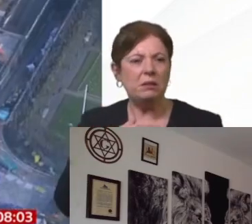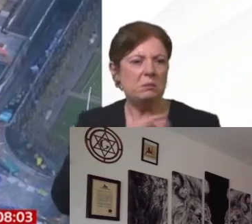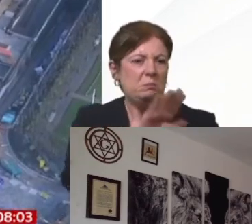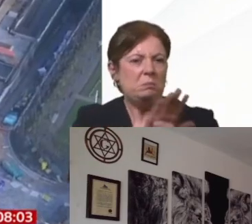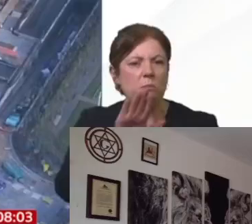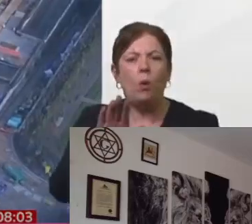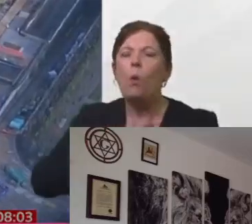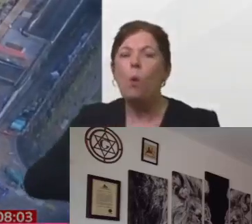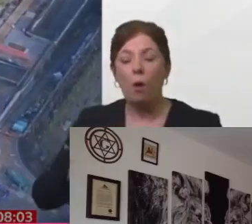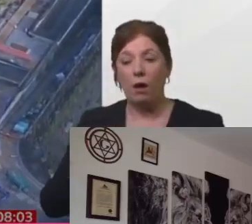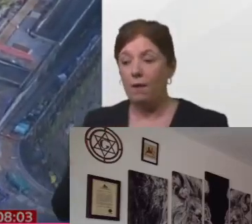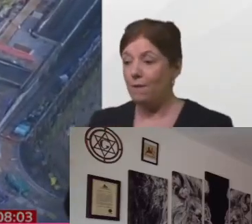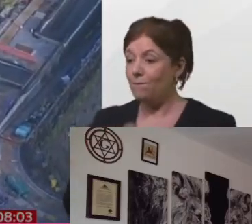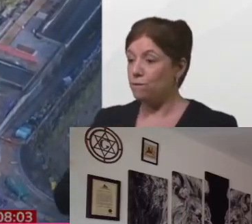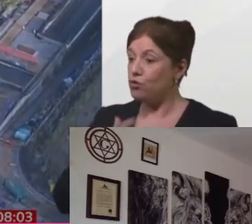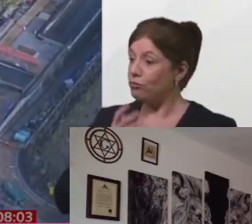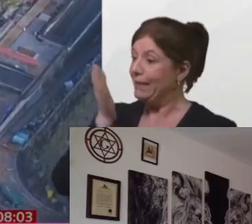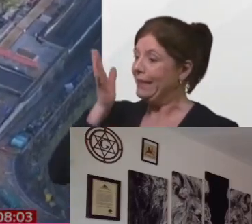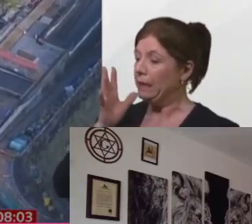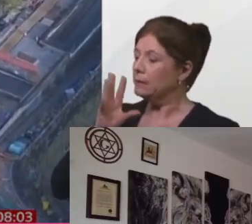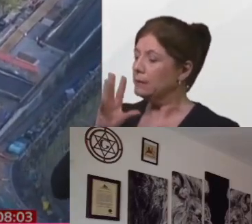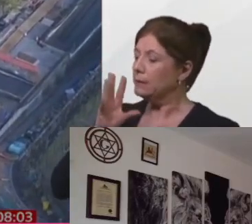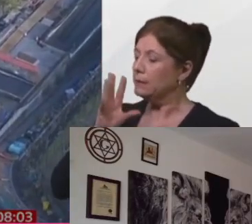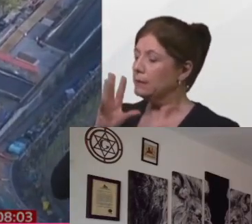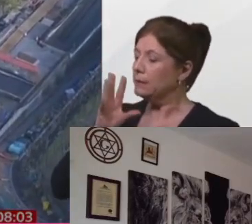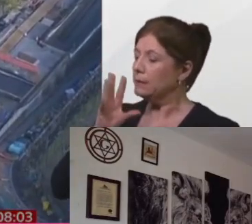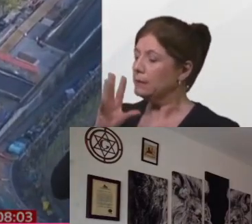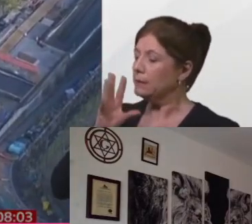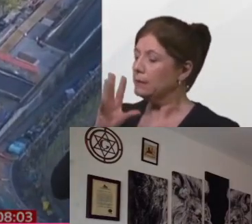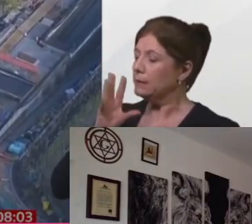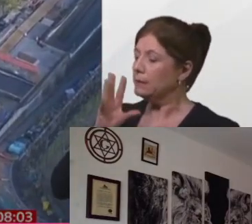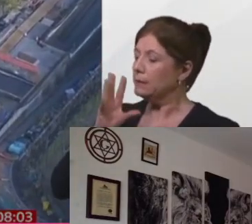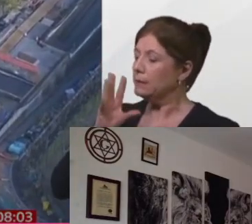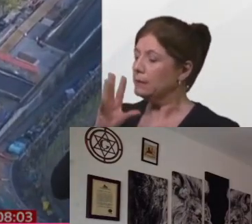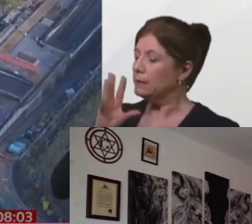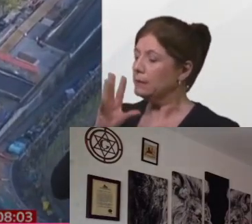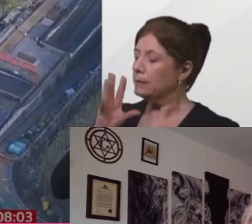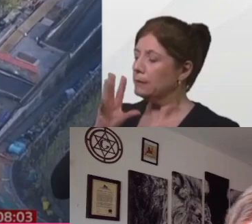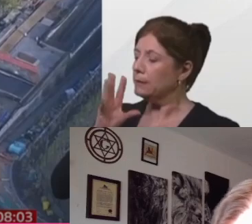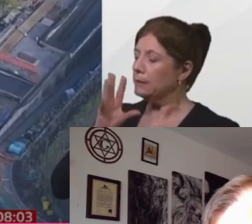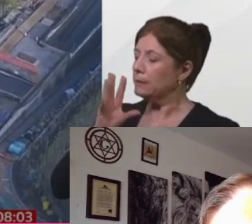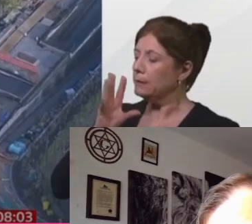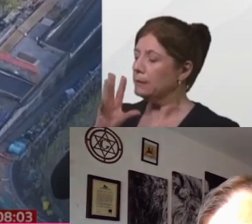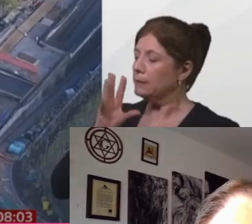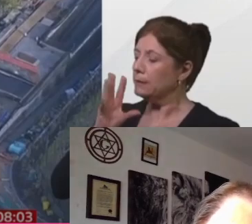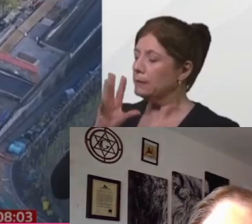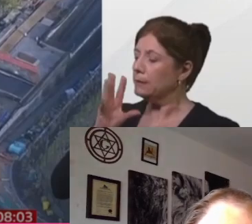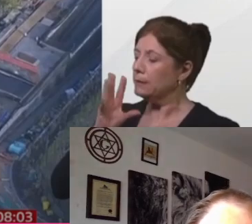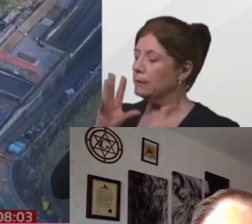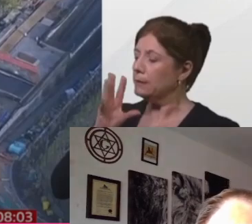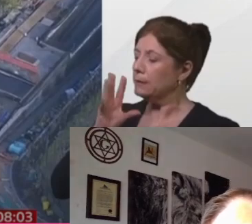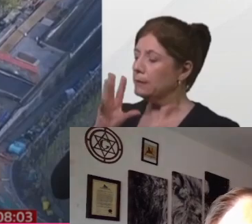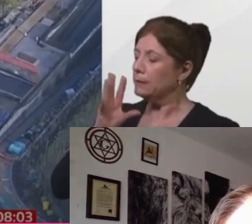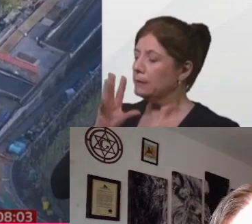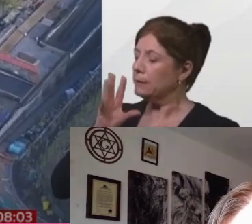speech. Government insists the bar will be high. Private and peaceful beliefs. Some say